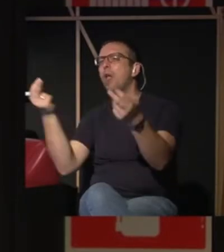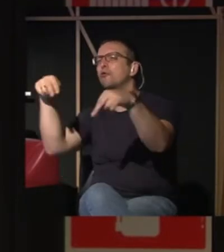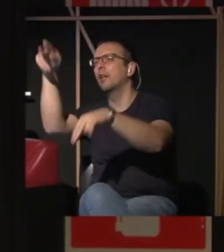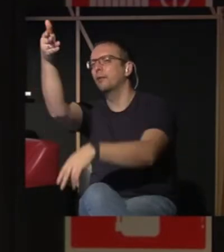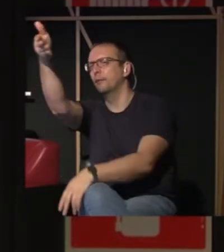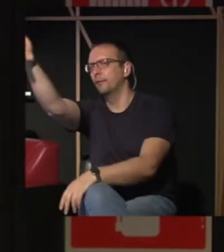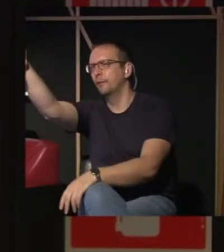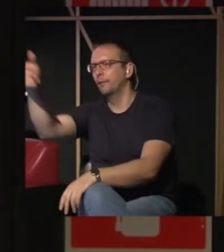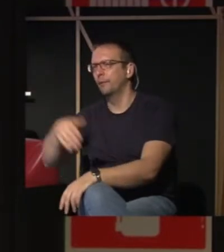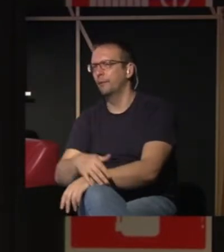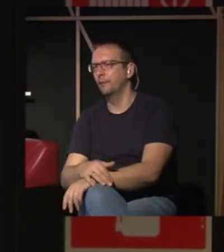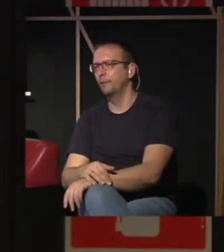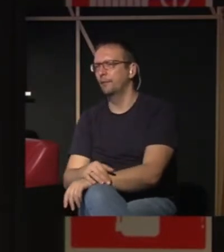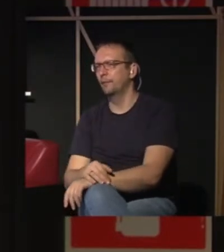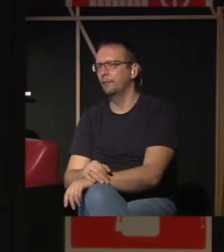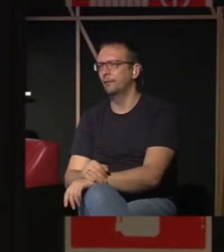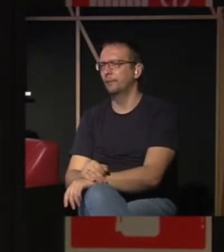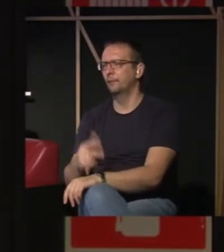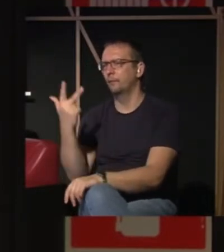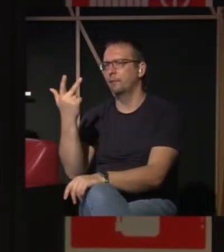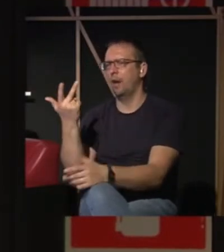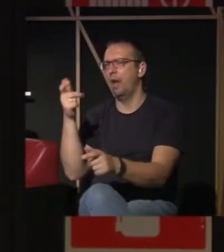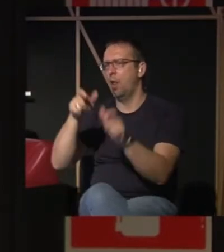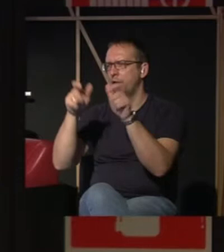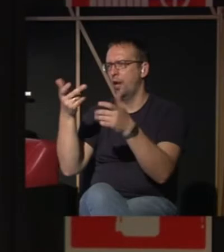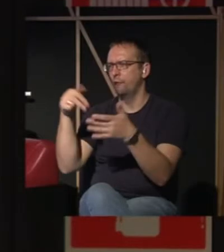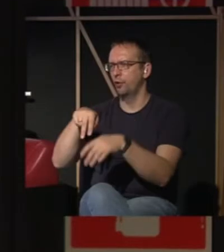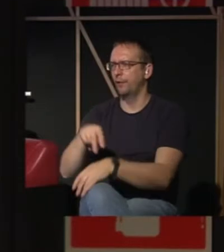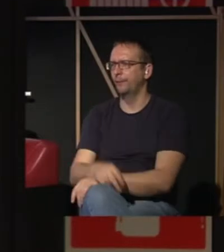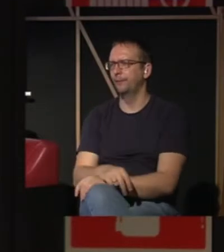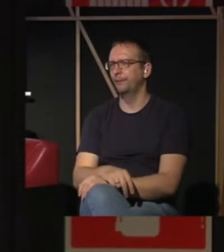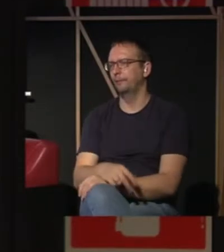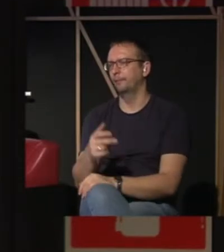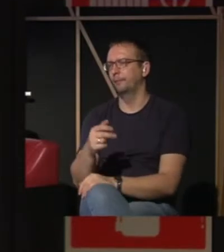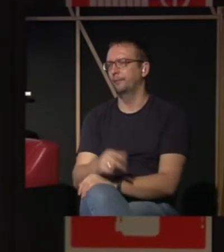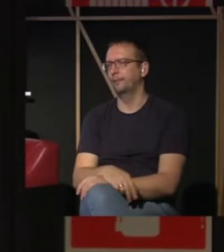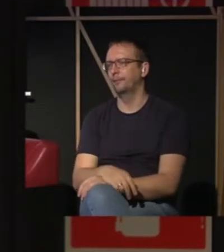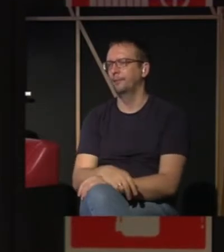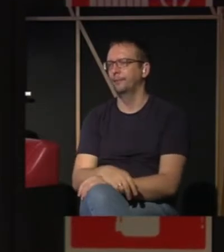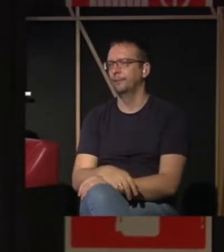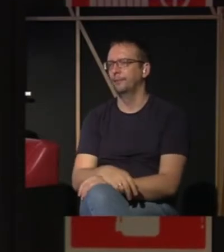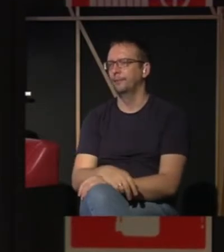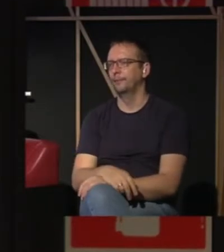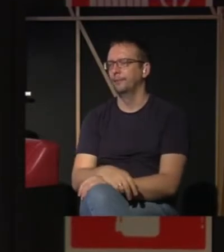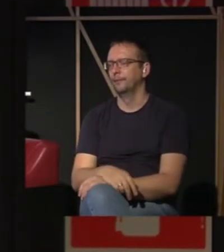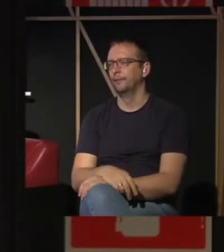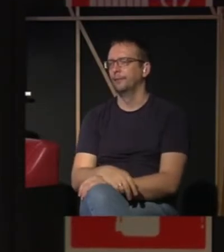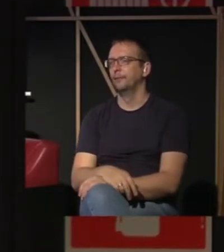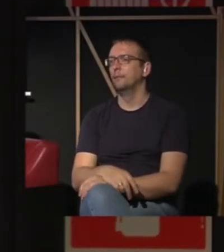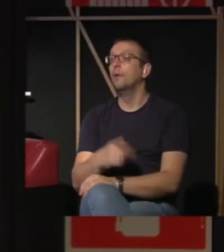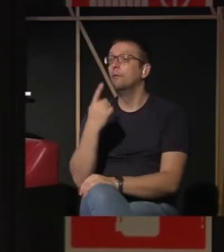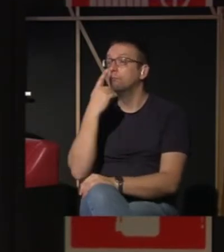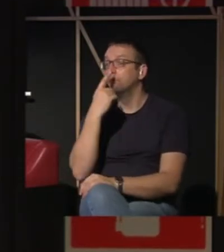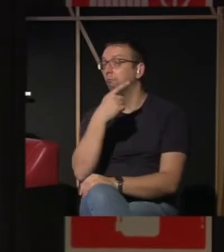speak to all of these people. You know, 3 years ago when FIFA was here, it was just Madeleine standing before you and with